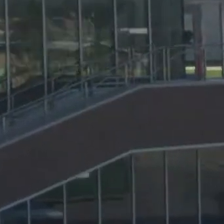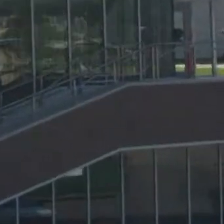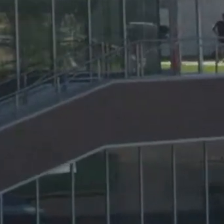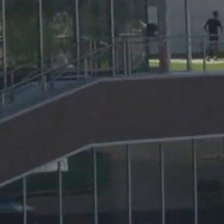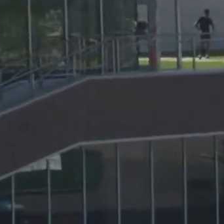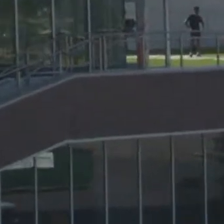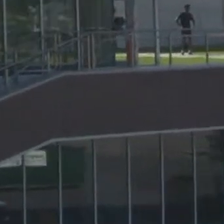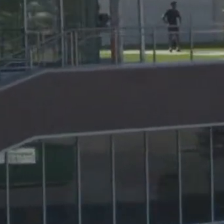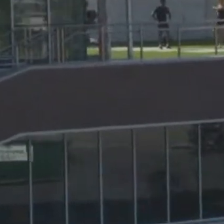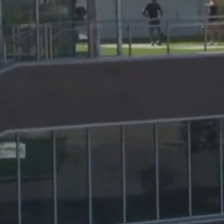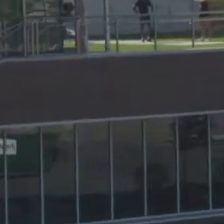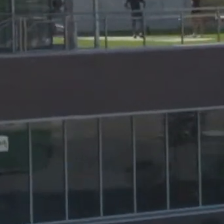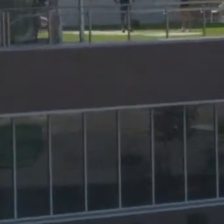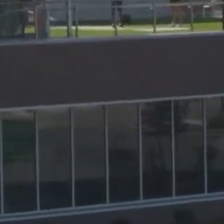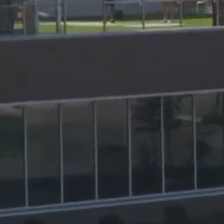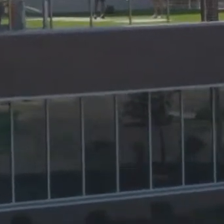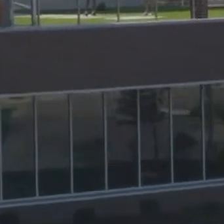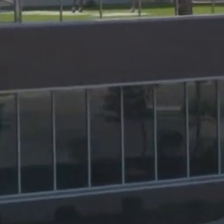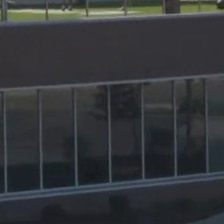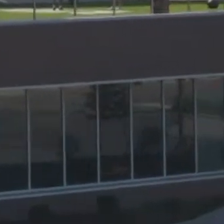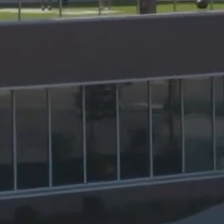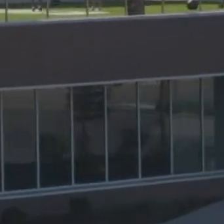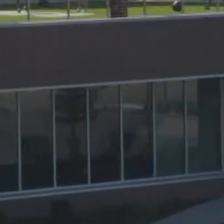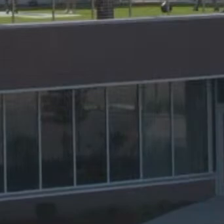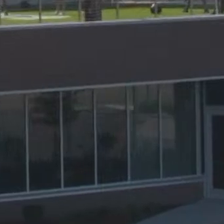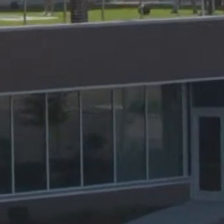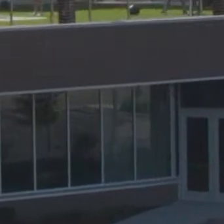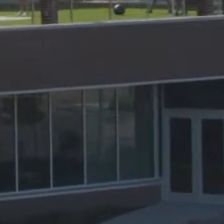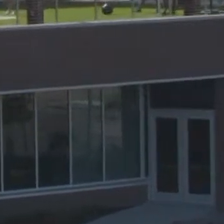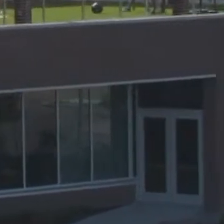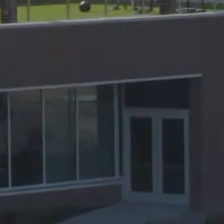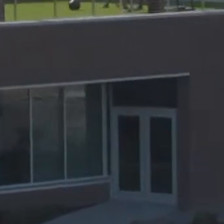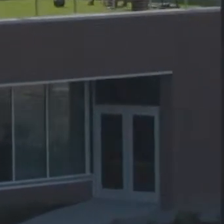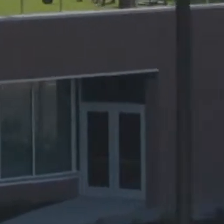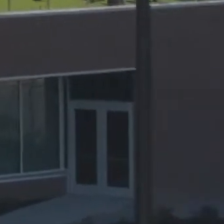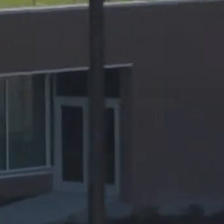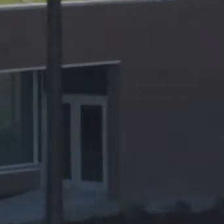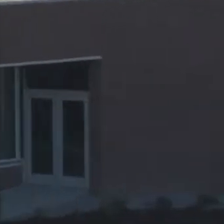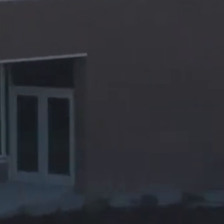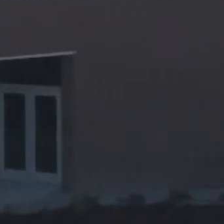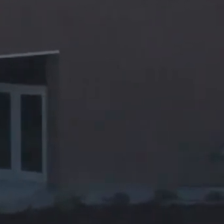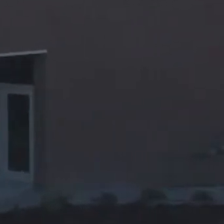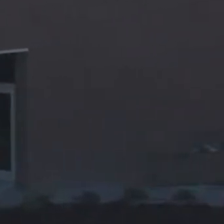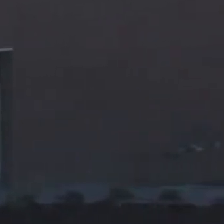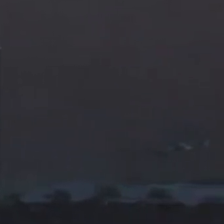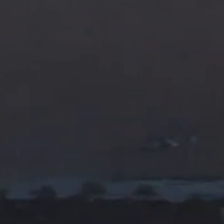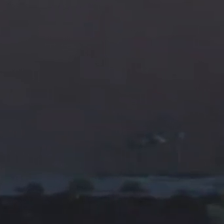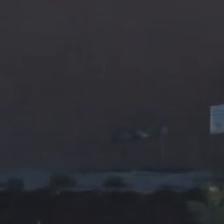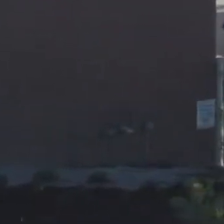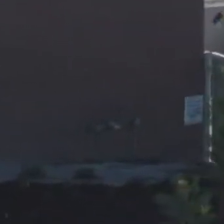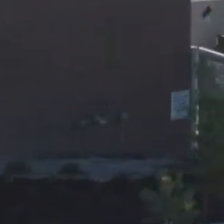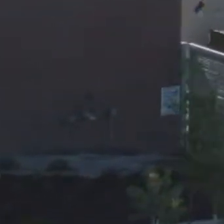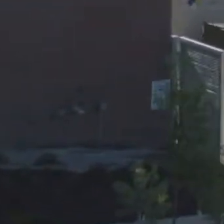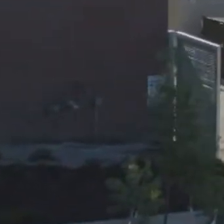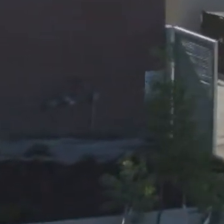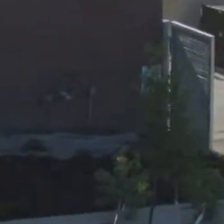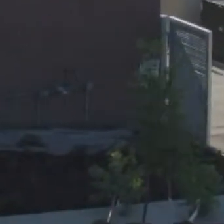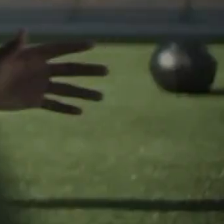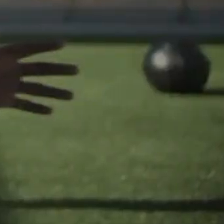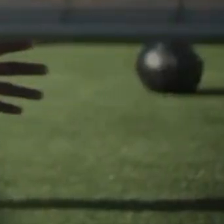with sport. This is something that I know the mayor, when he talks about sport in our